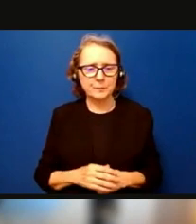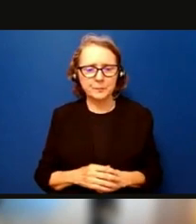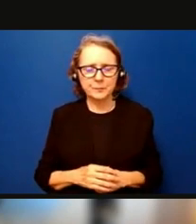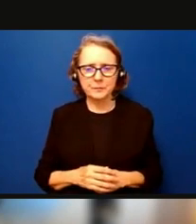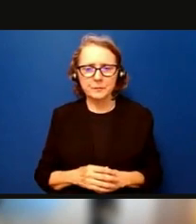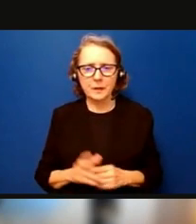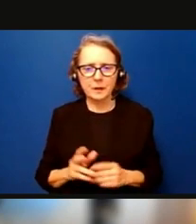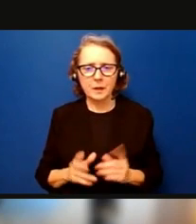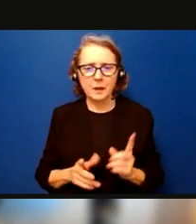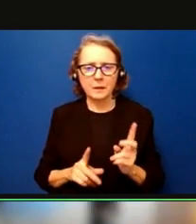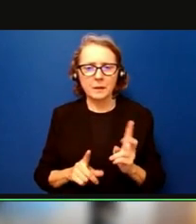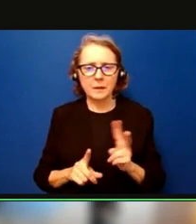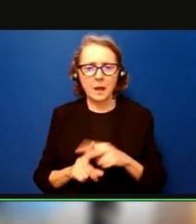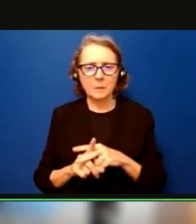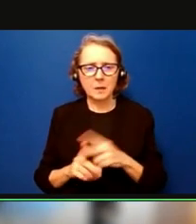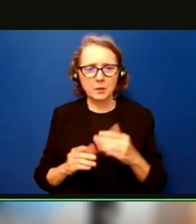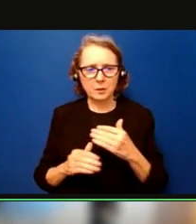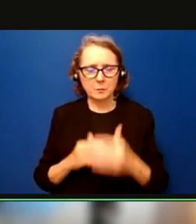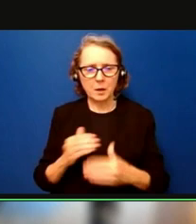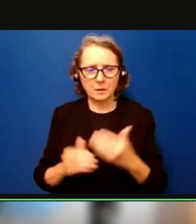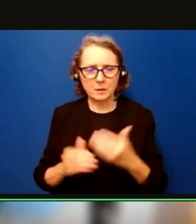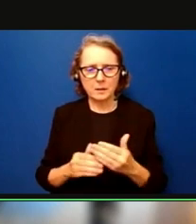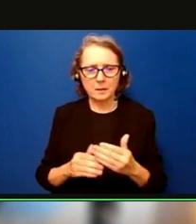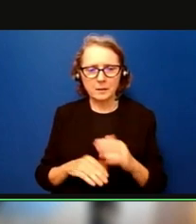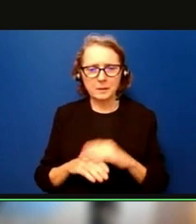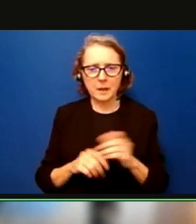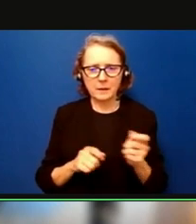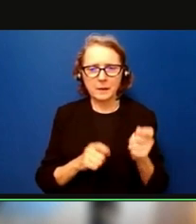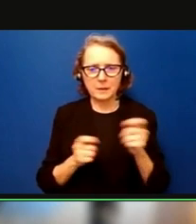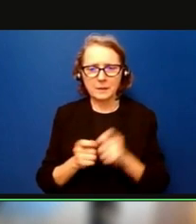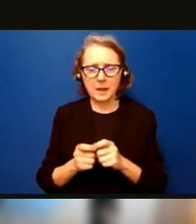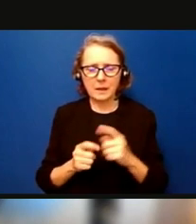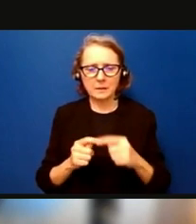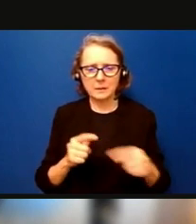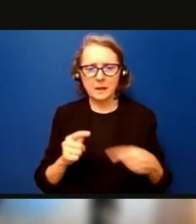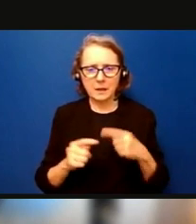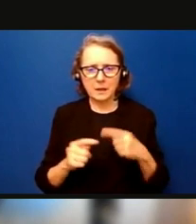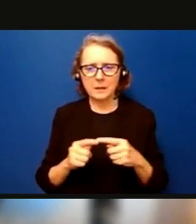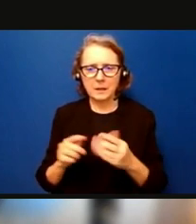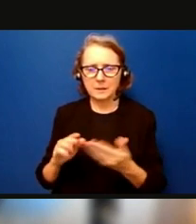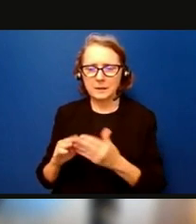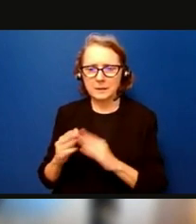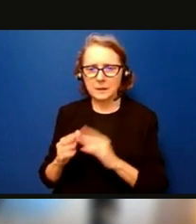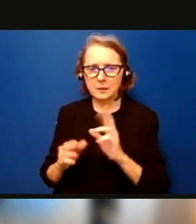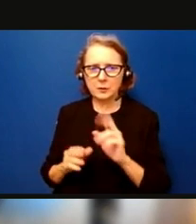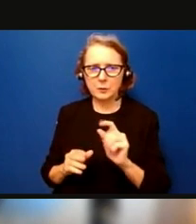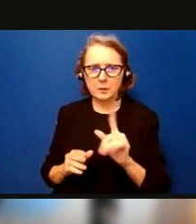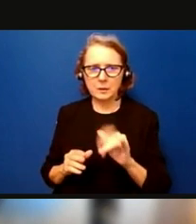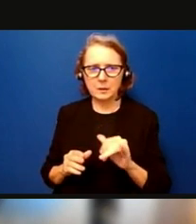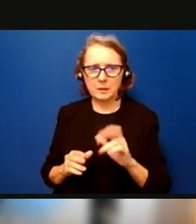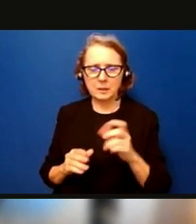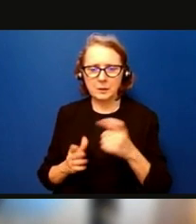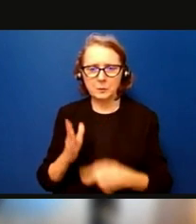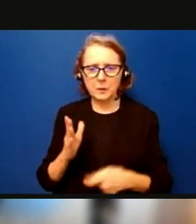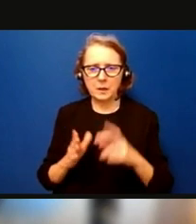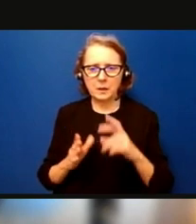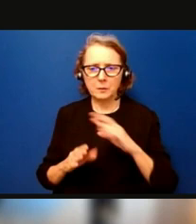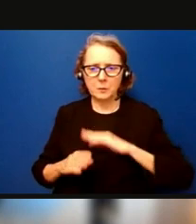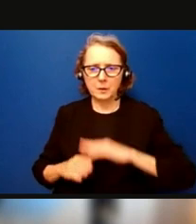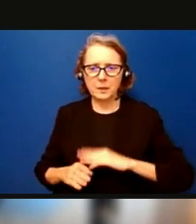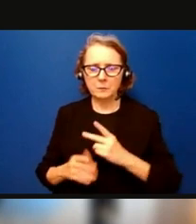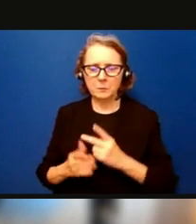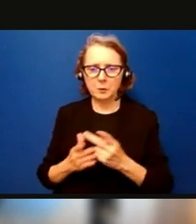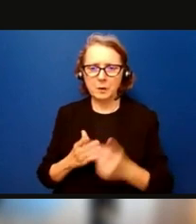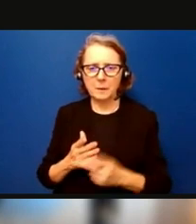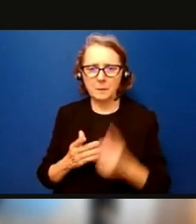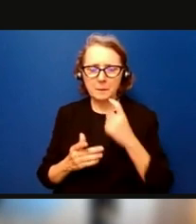the application process would be on the exact same cycle as the city's utility rate relief program So since they have the exact